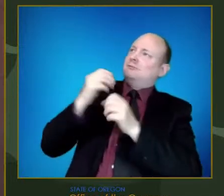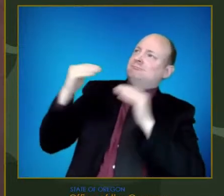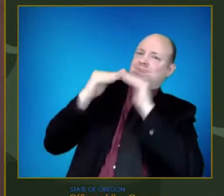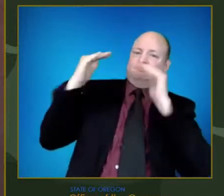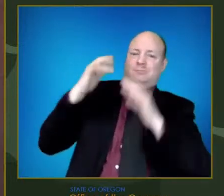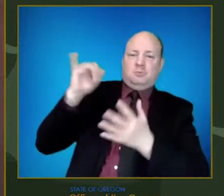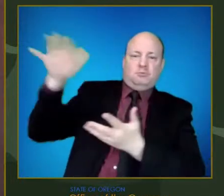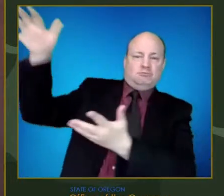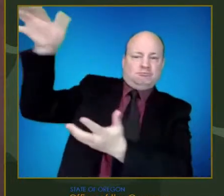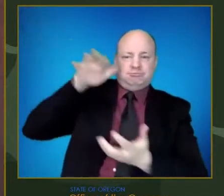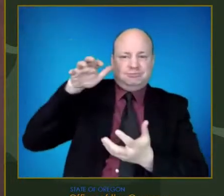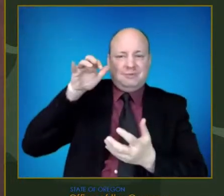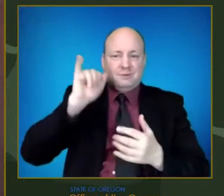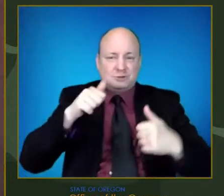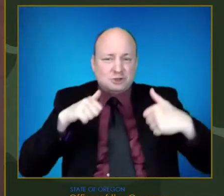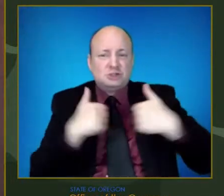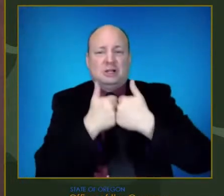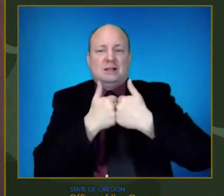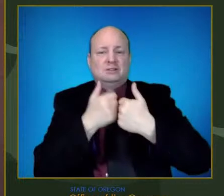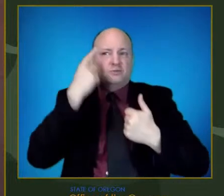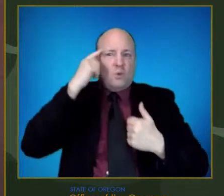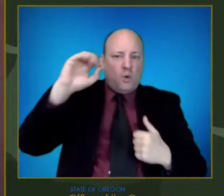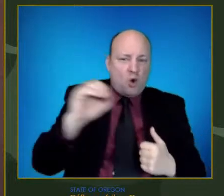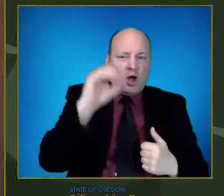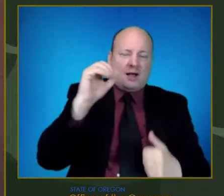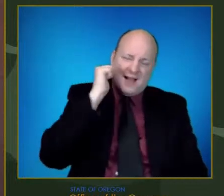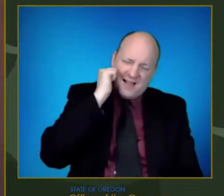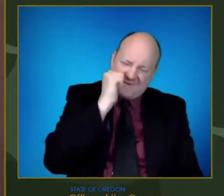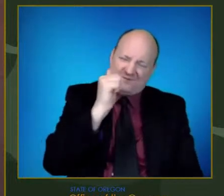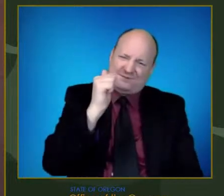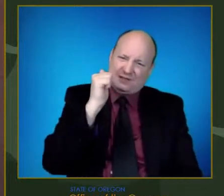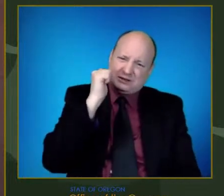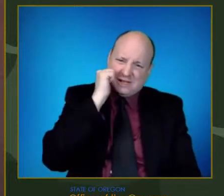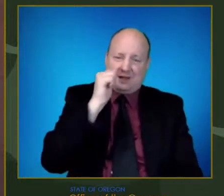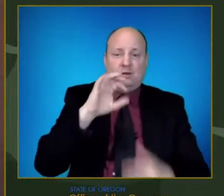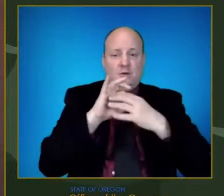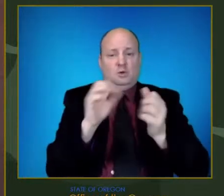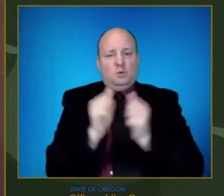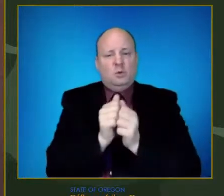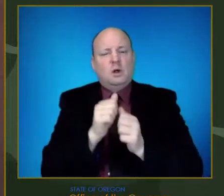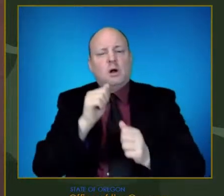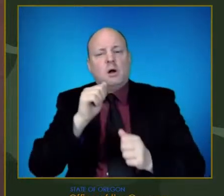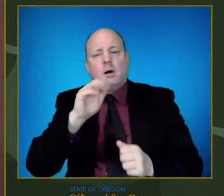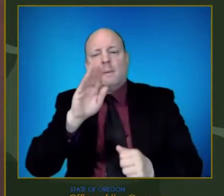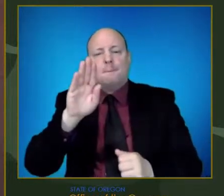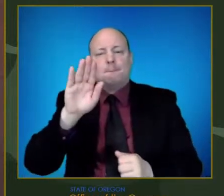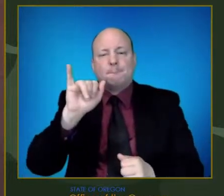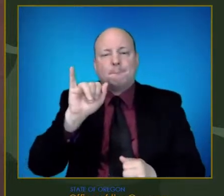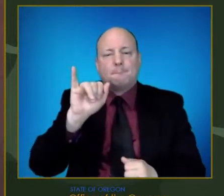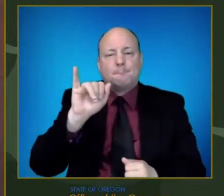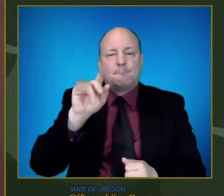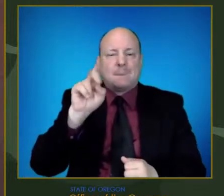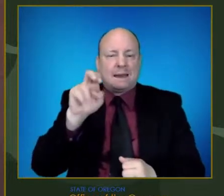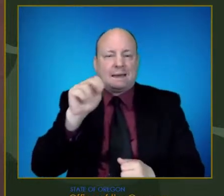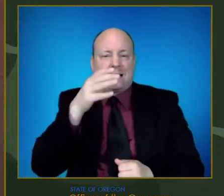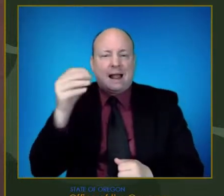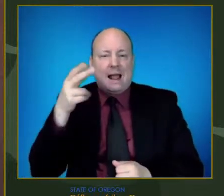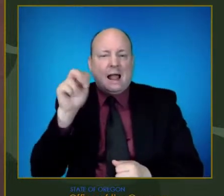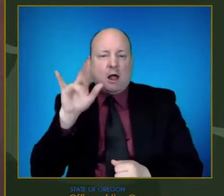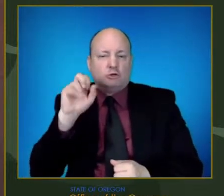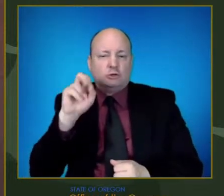minute of every single day. And we've got a great relationship with the Biden-Harris administration. So I'm sure we'll get this matter resolved